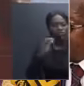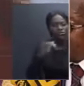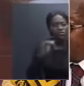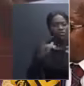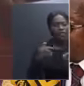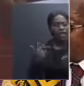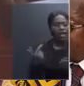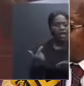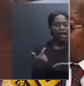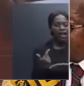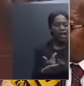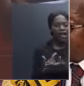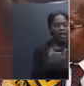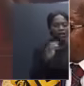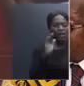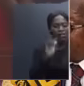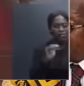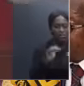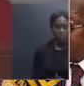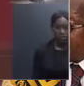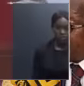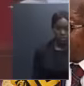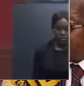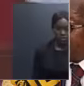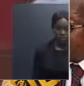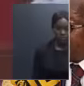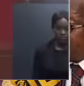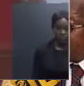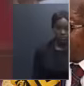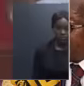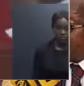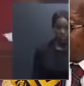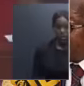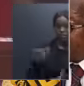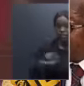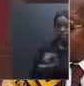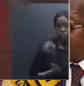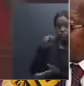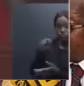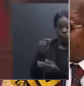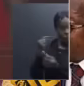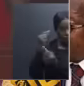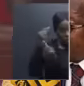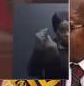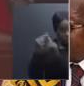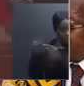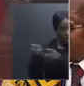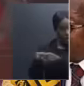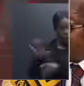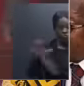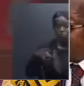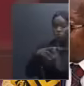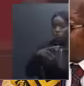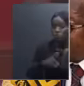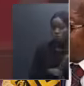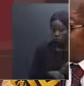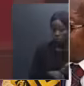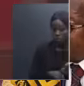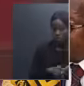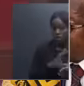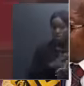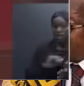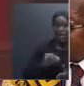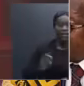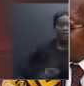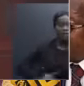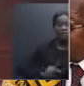Ghana. That is for you to consider as part of the reports, and for the House to